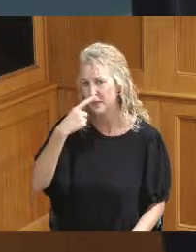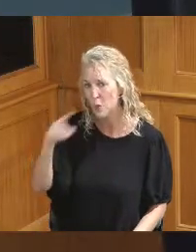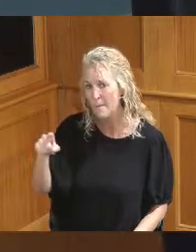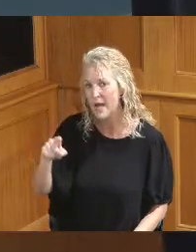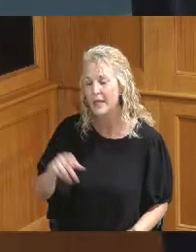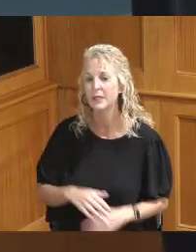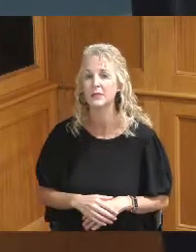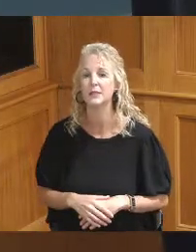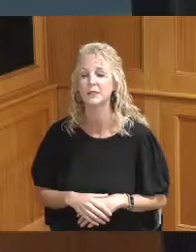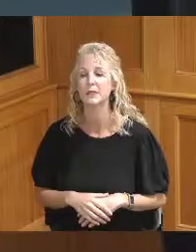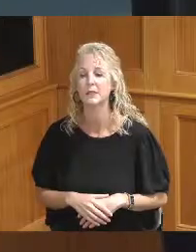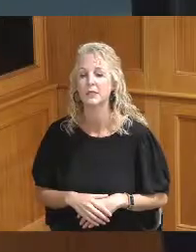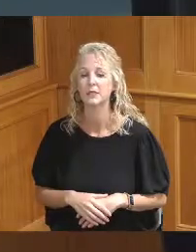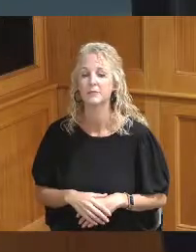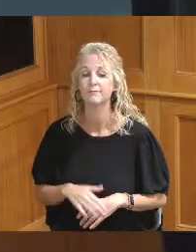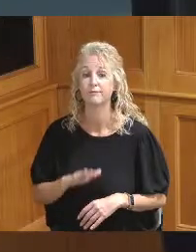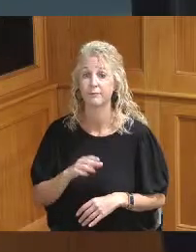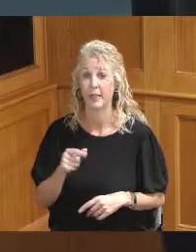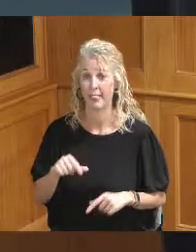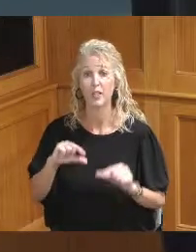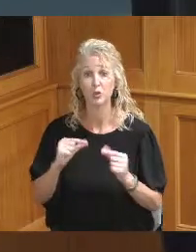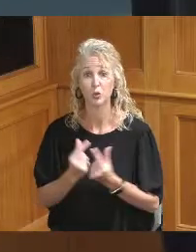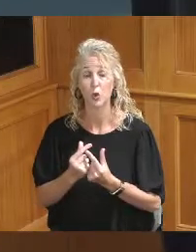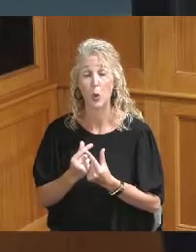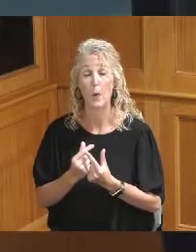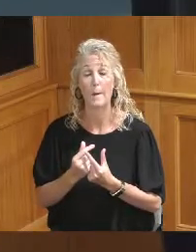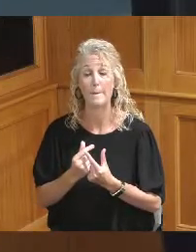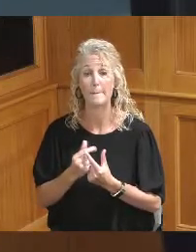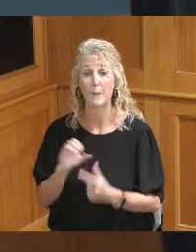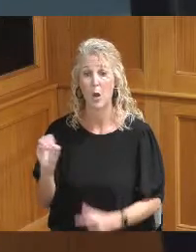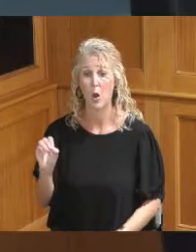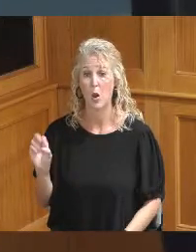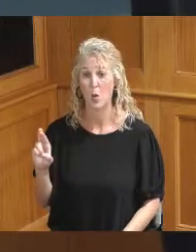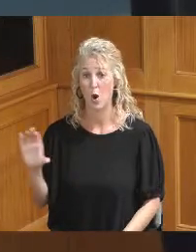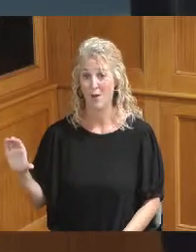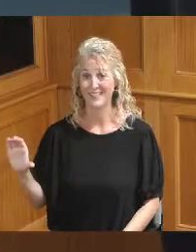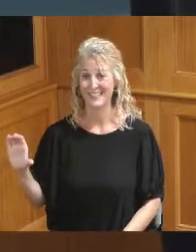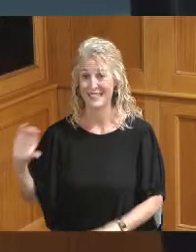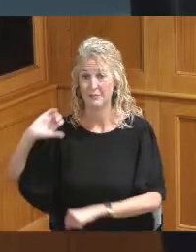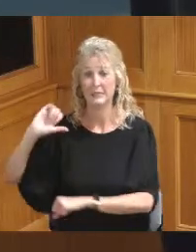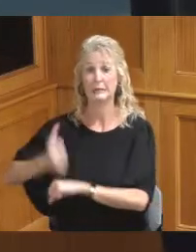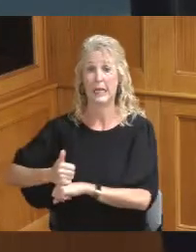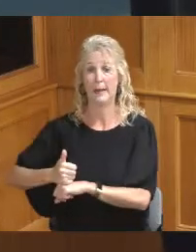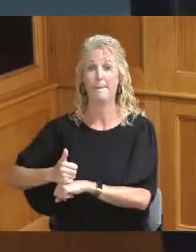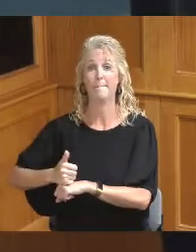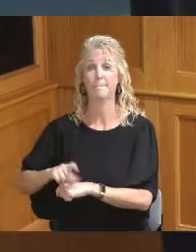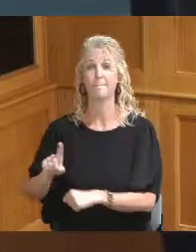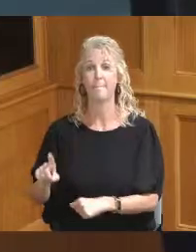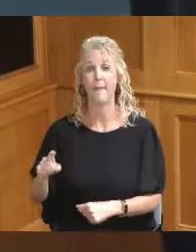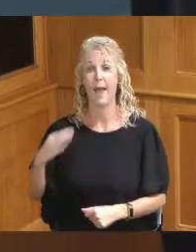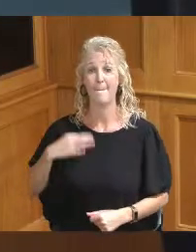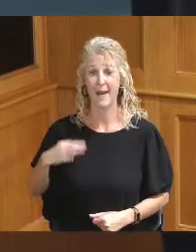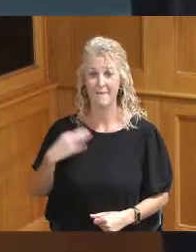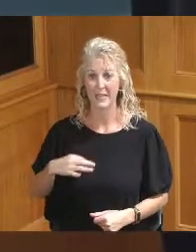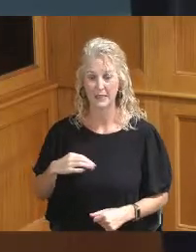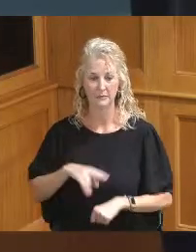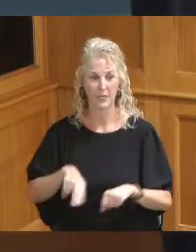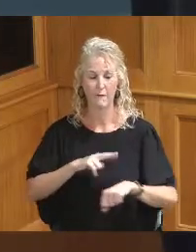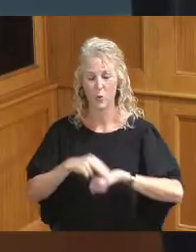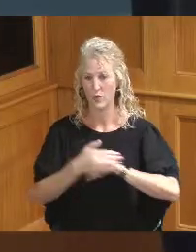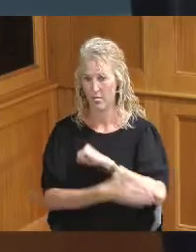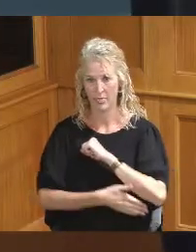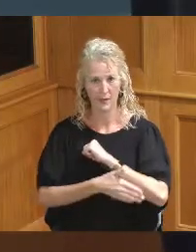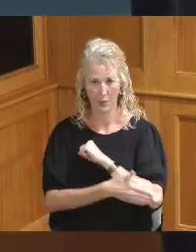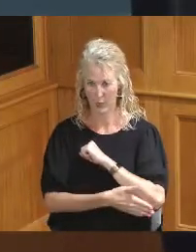quickly, so we've got this group, it's ORC dictated, but benefits, obviously, the county,